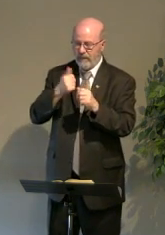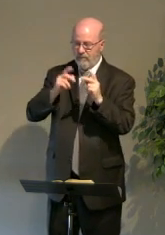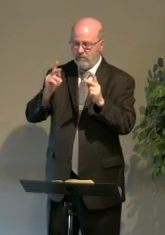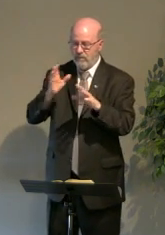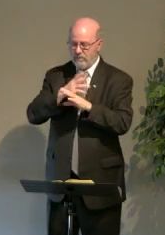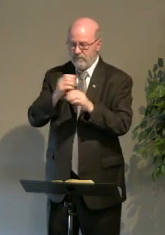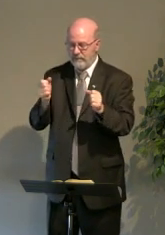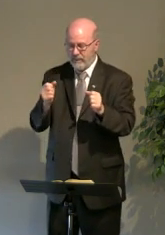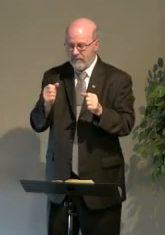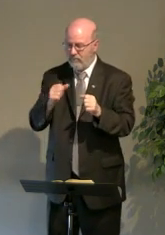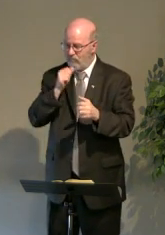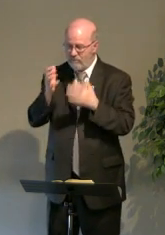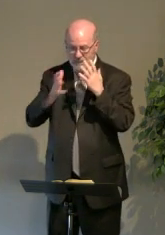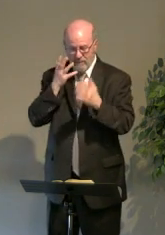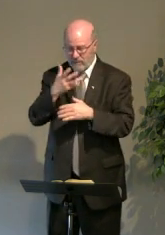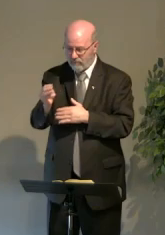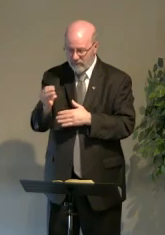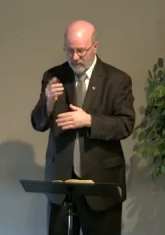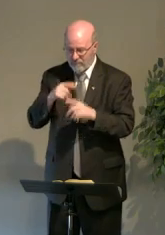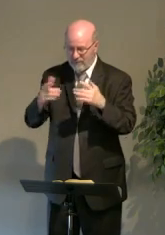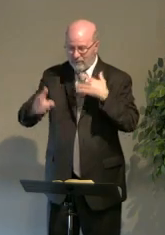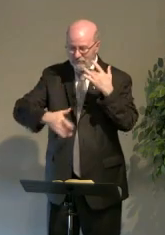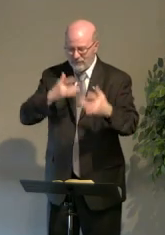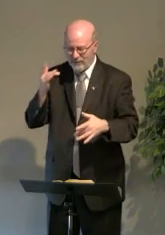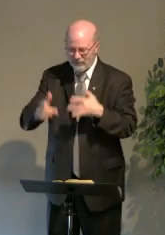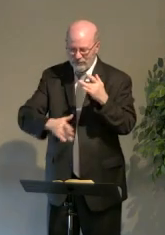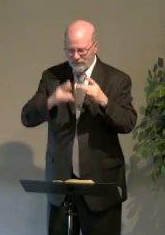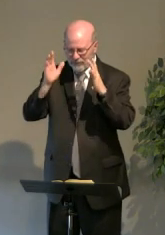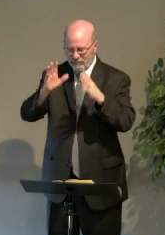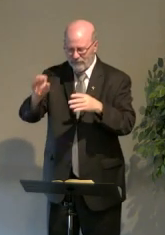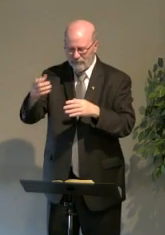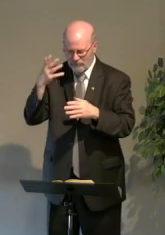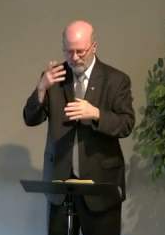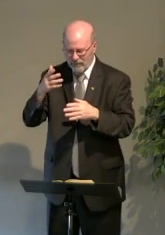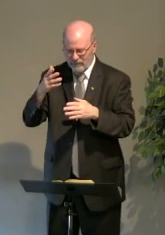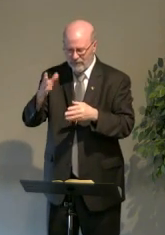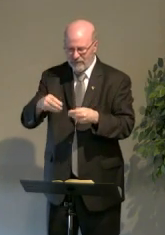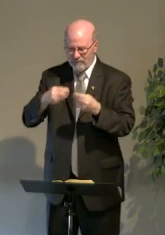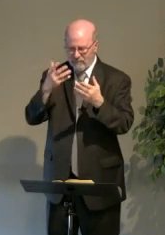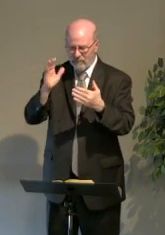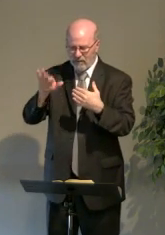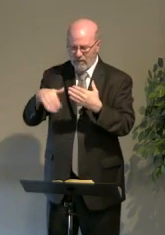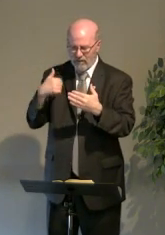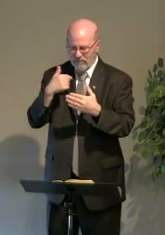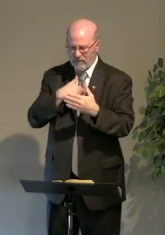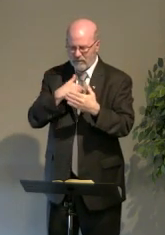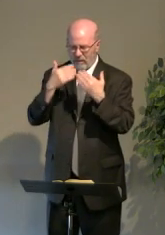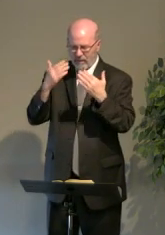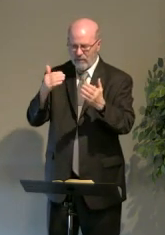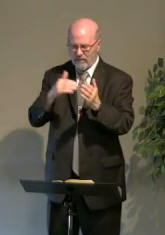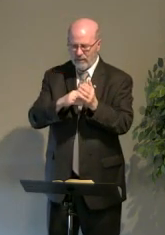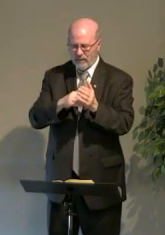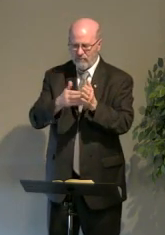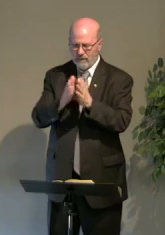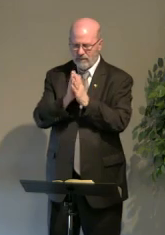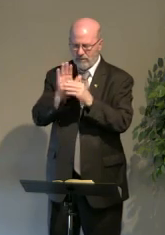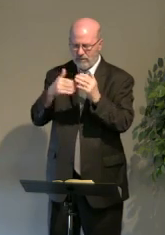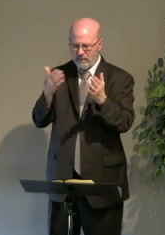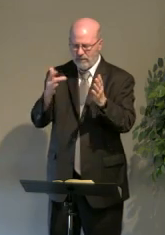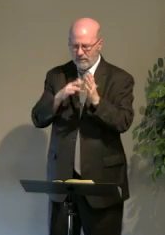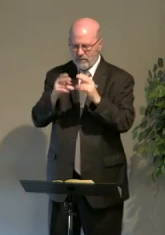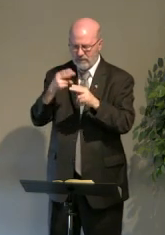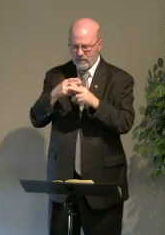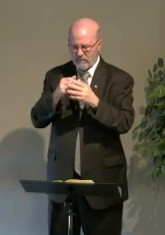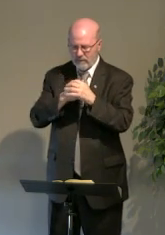would make them feel embarrassed, but would only rejoice in the wonderful grace that you provide for all of us. Thank you again. Now we ask these things in